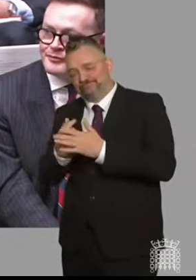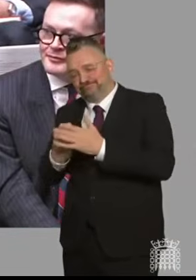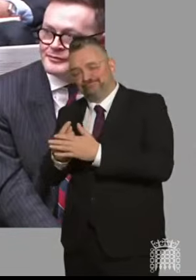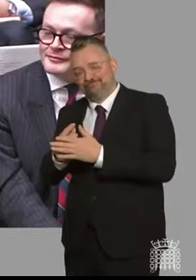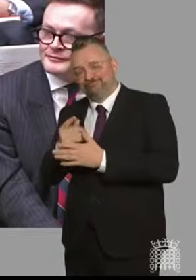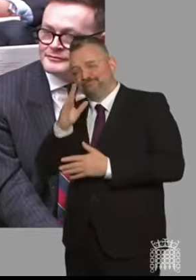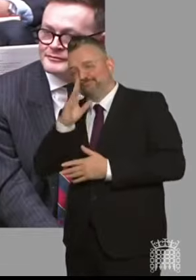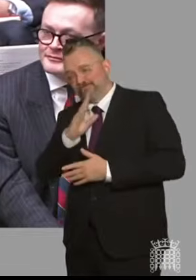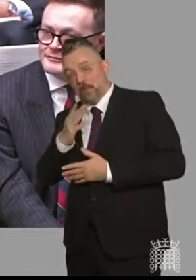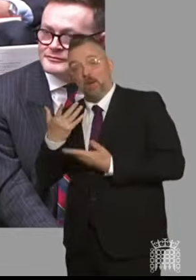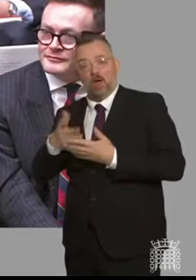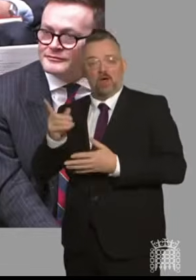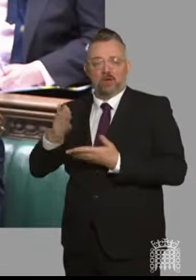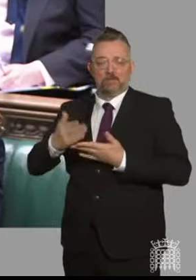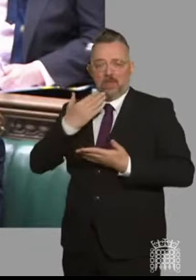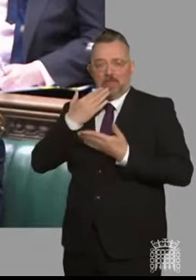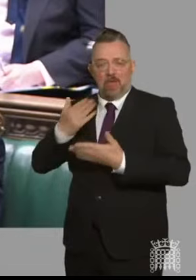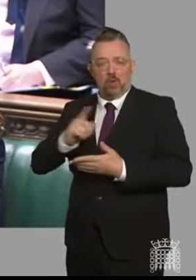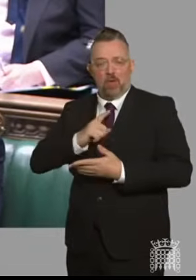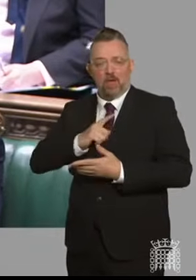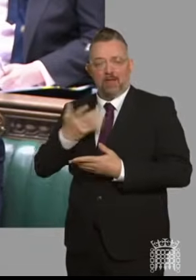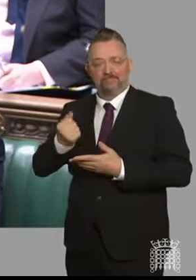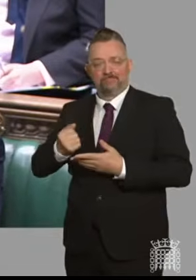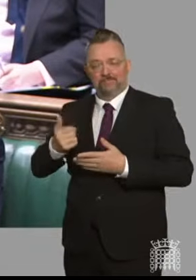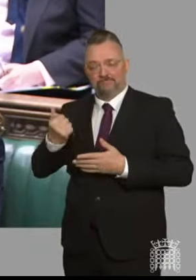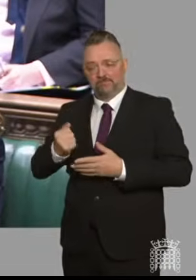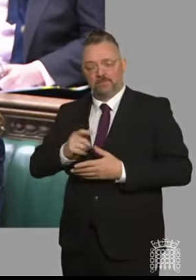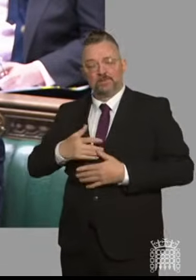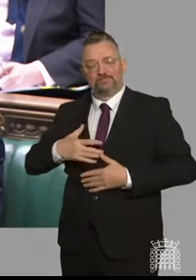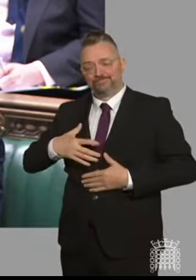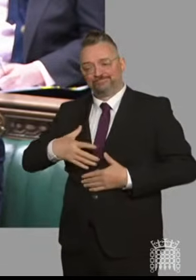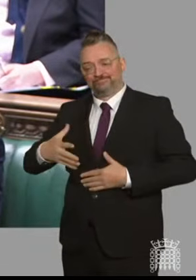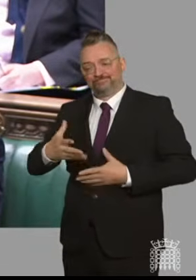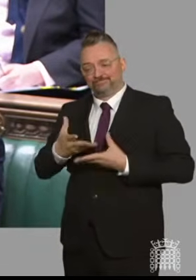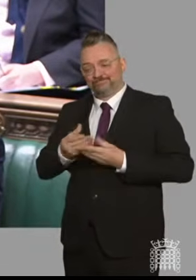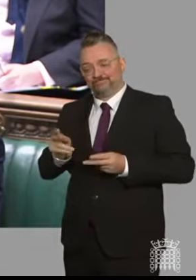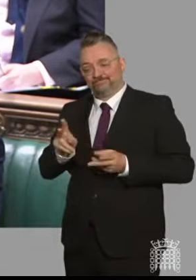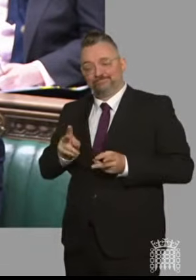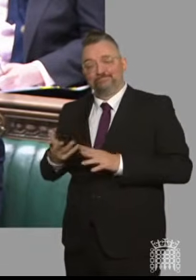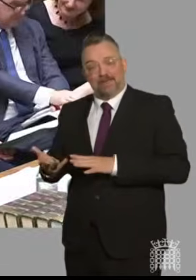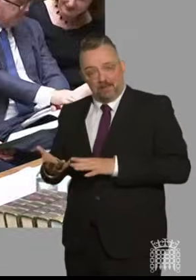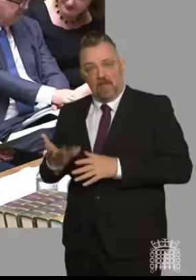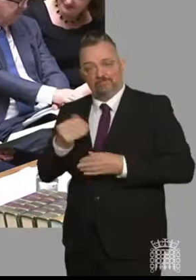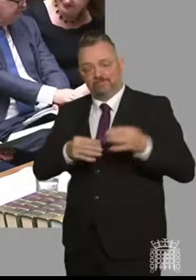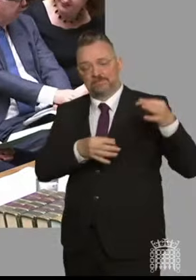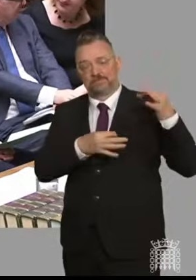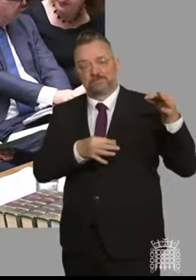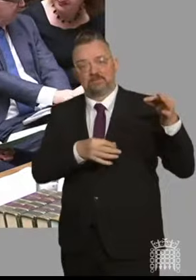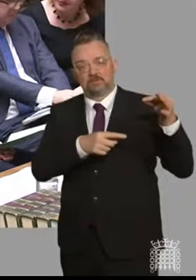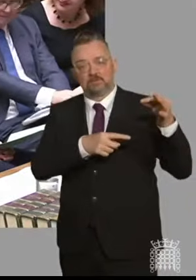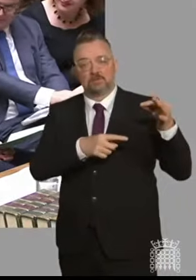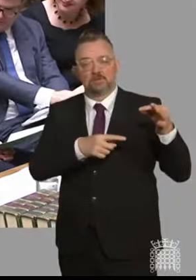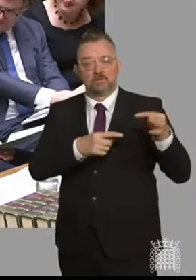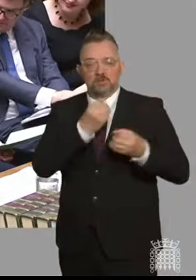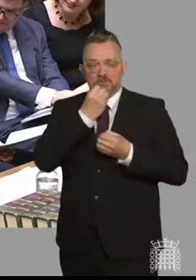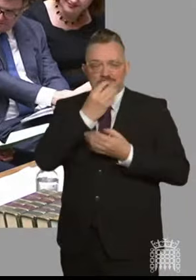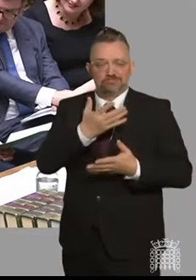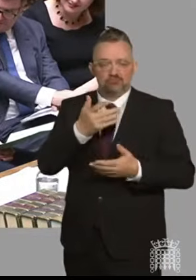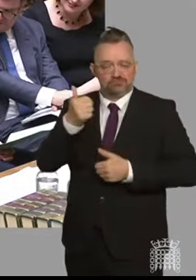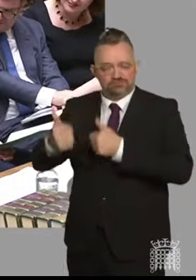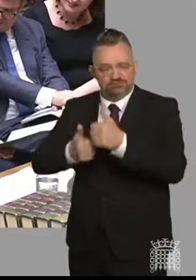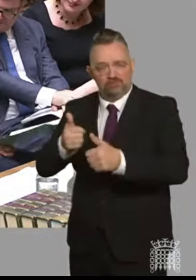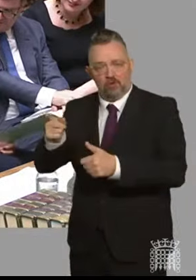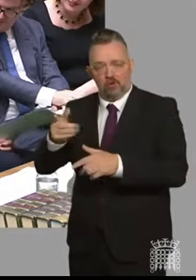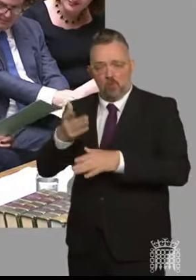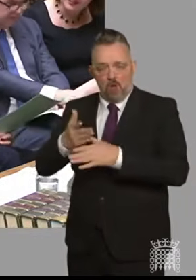certificates. And as she knows, we are committed to a new Women and Children's Hospital for my honourable friend's local trust in 2030 as part of the new hospital